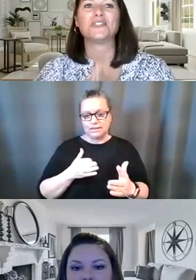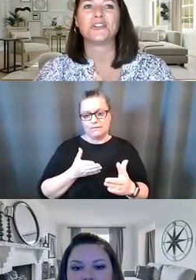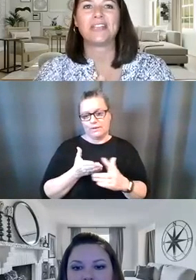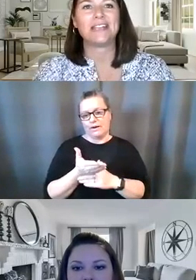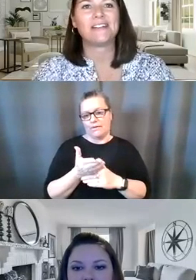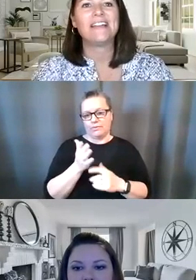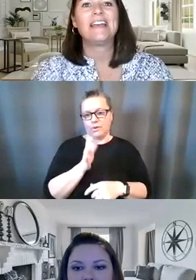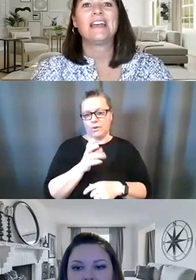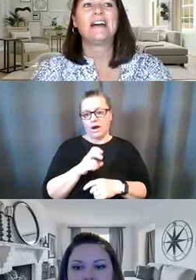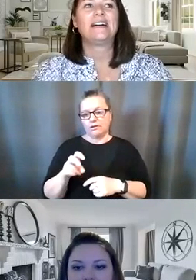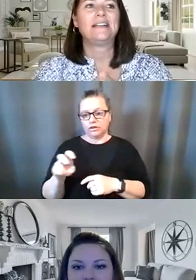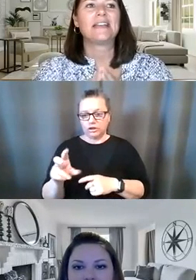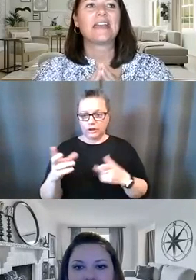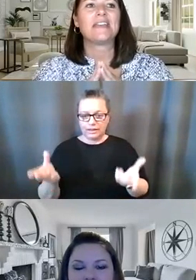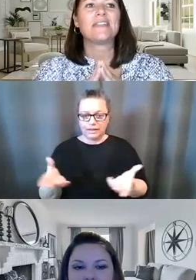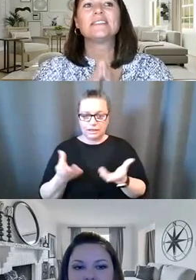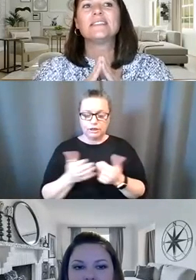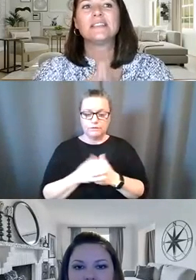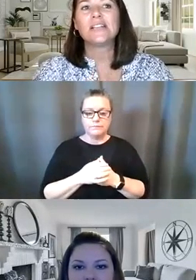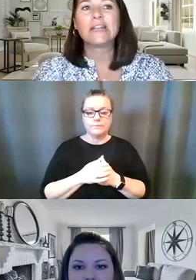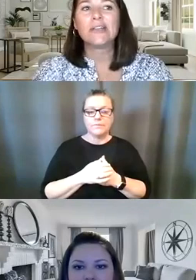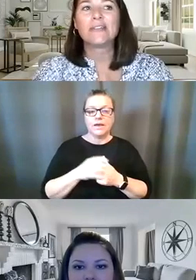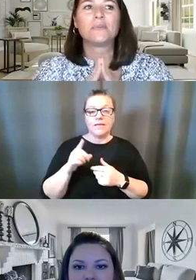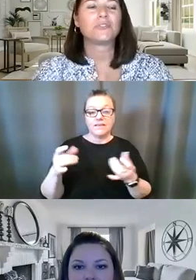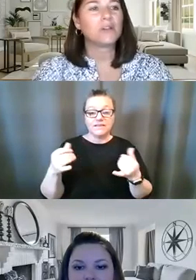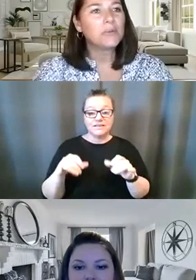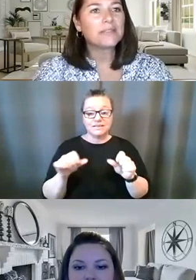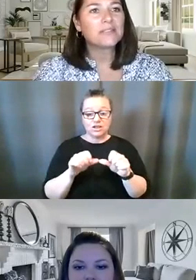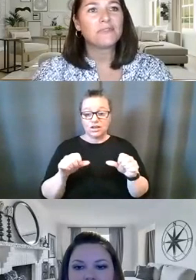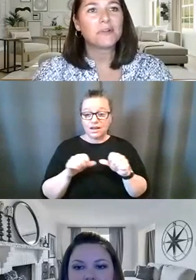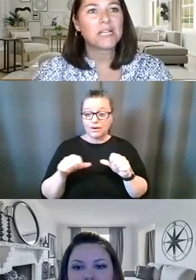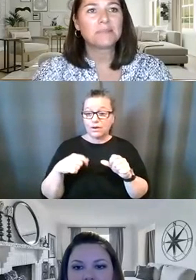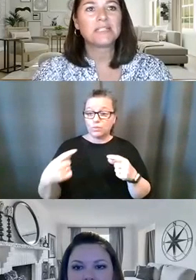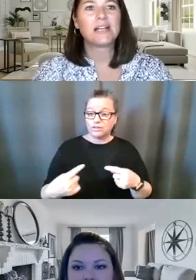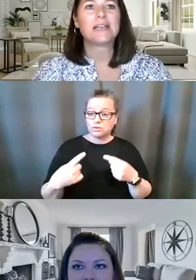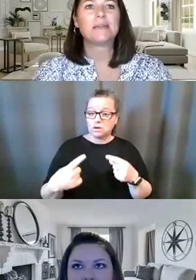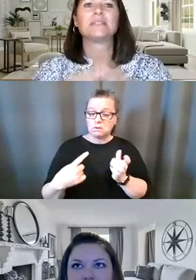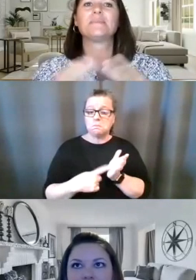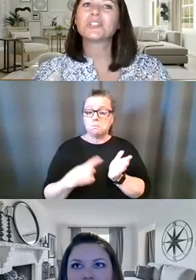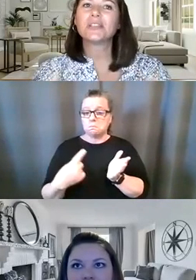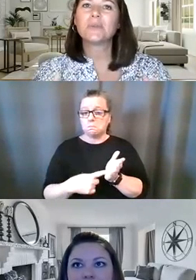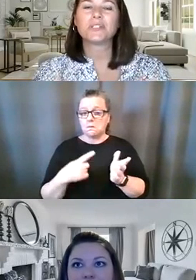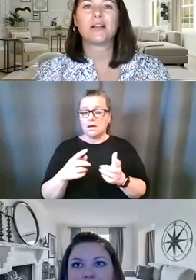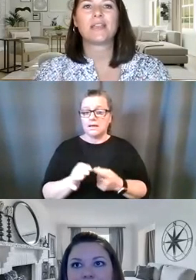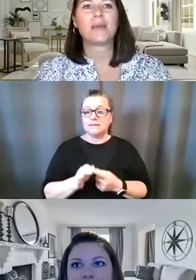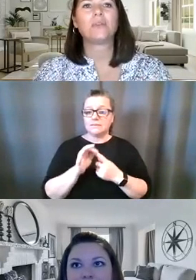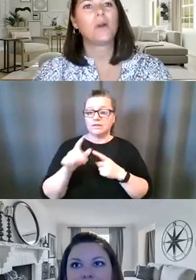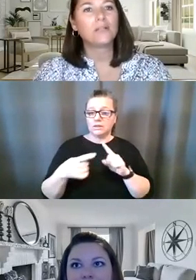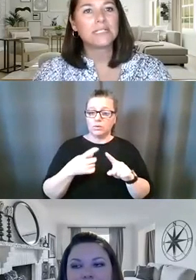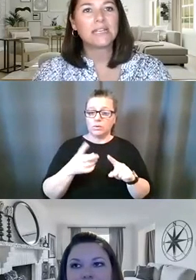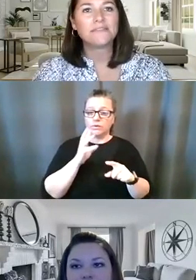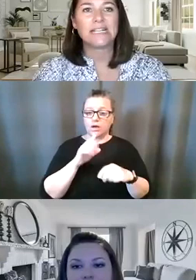our journey here. This is still an area that we struggle with from time to time, especially when we're talking